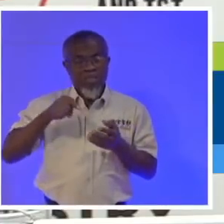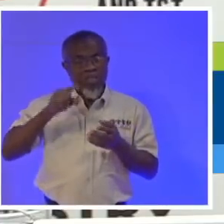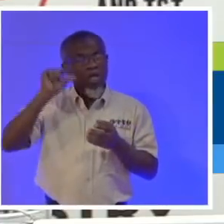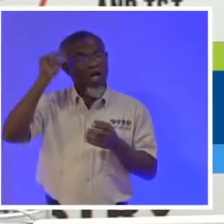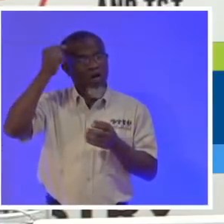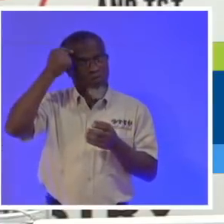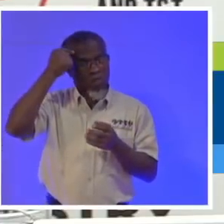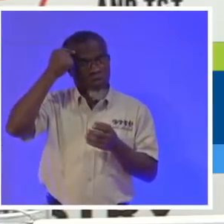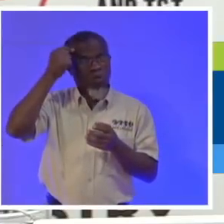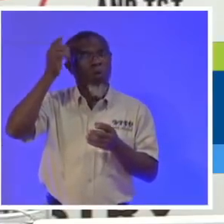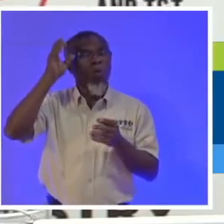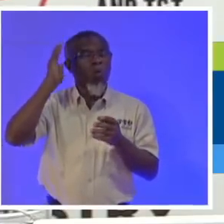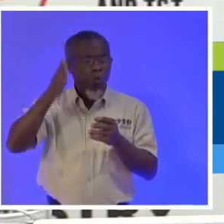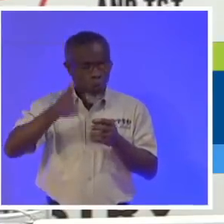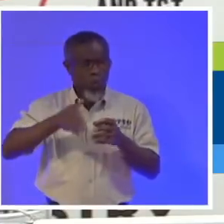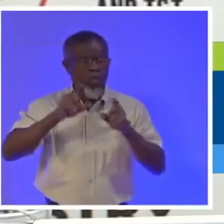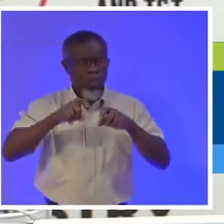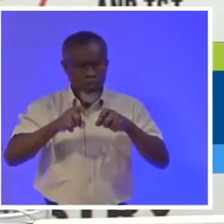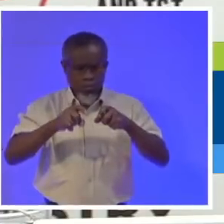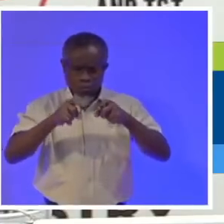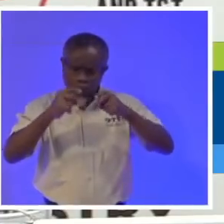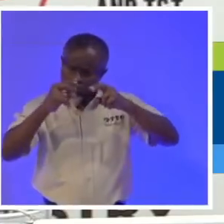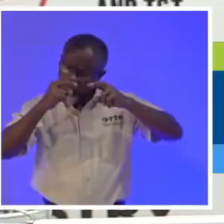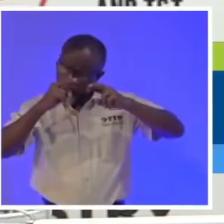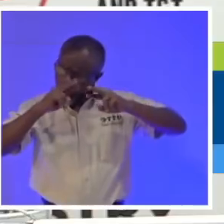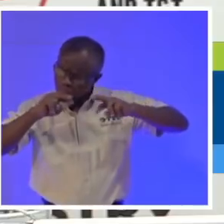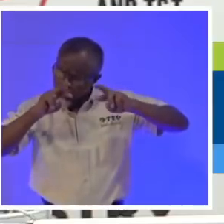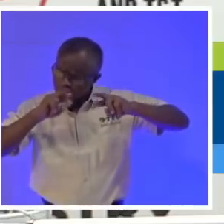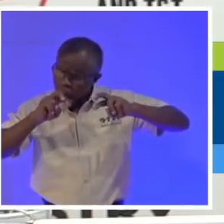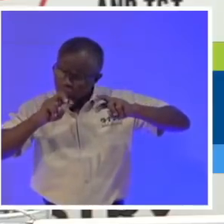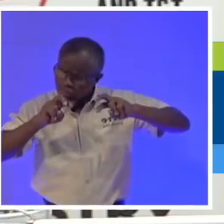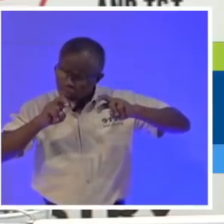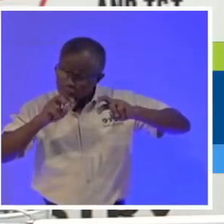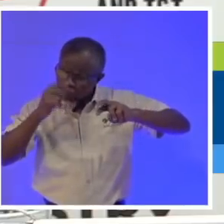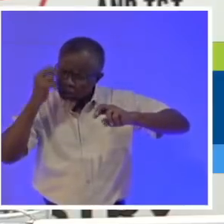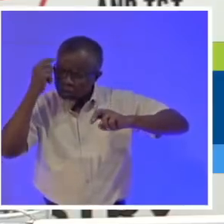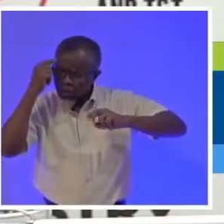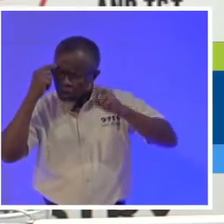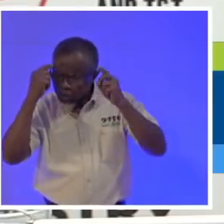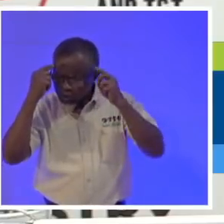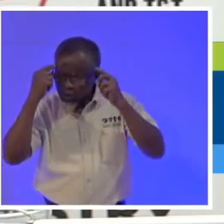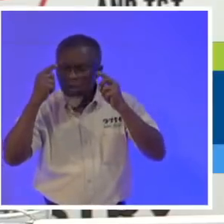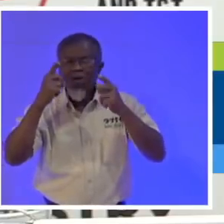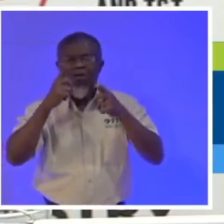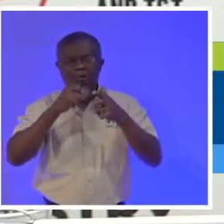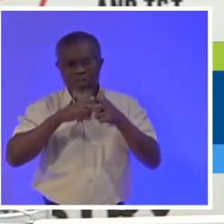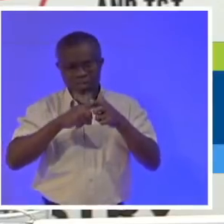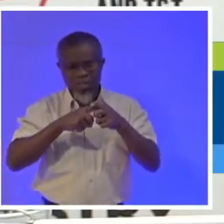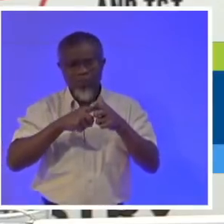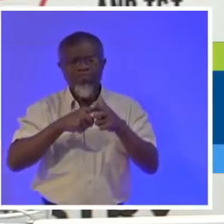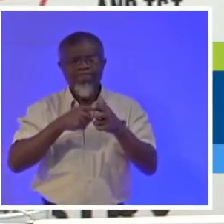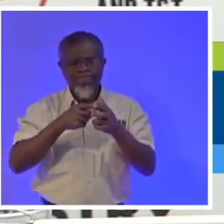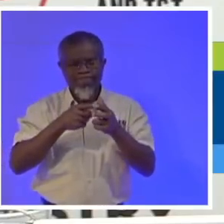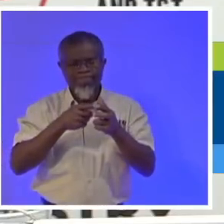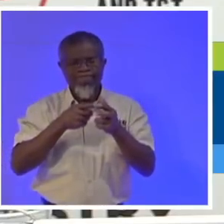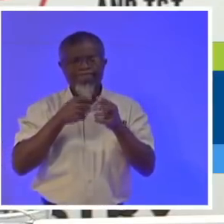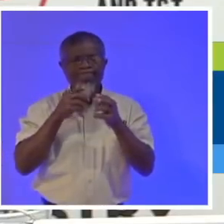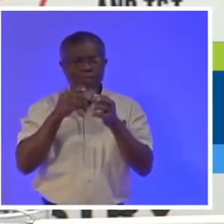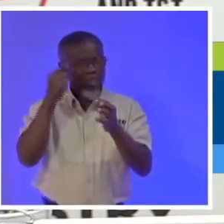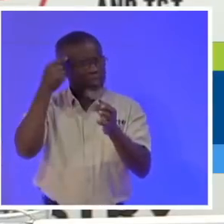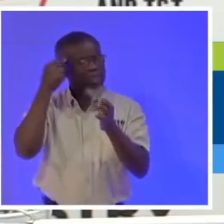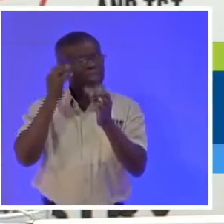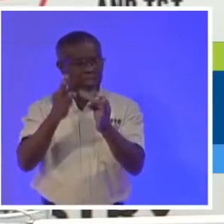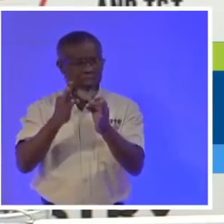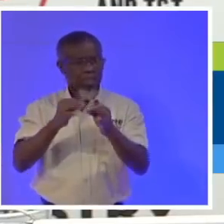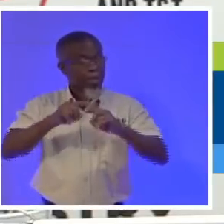have to consider, look at the merits, demerits, and proceed. But the conversation now,